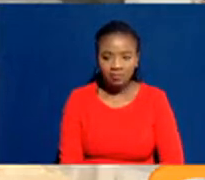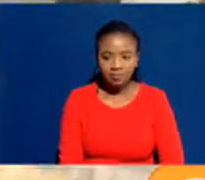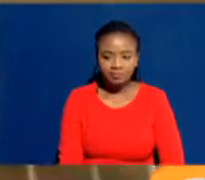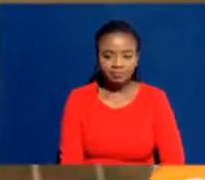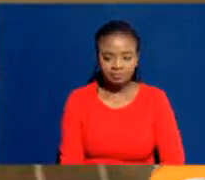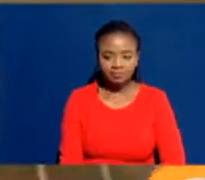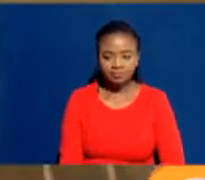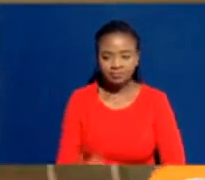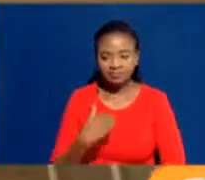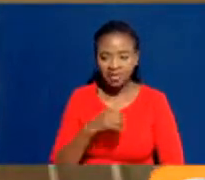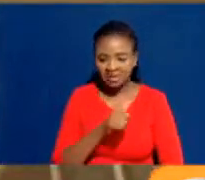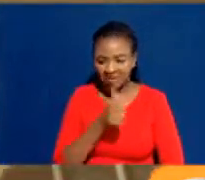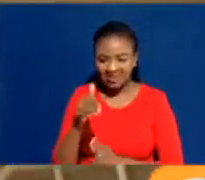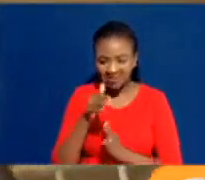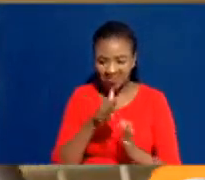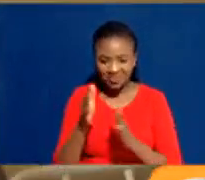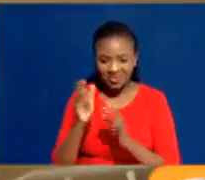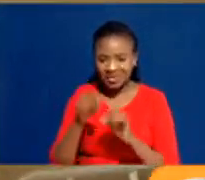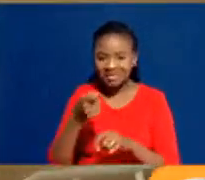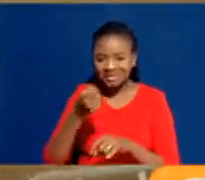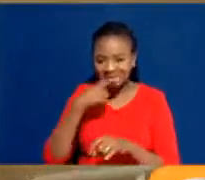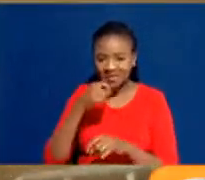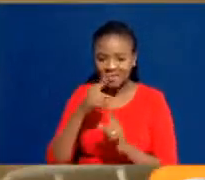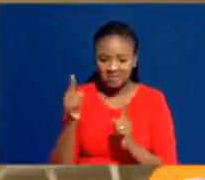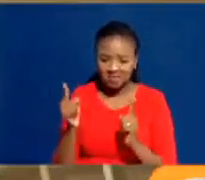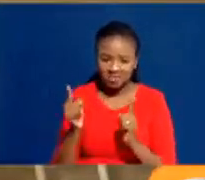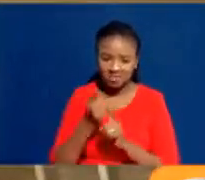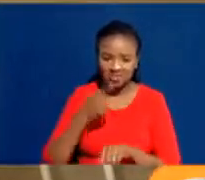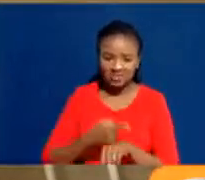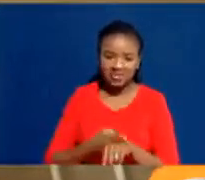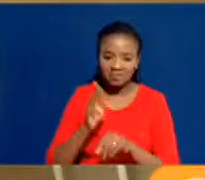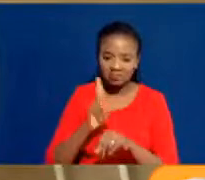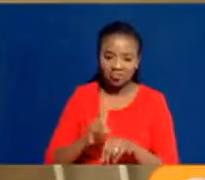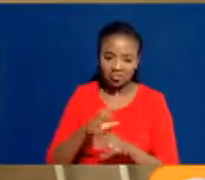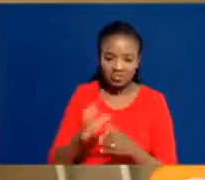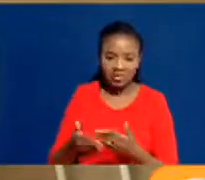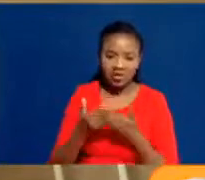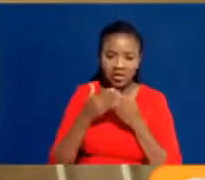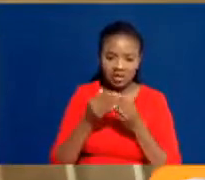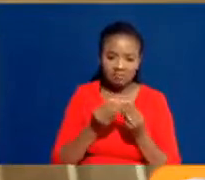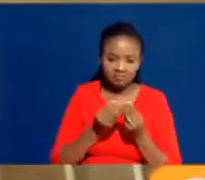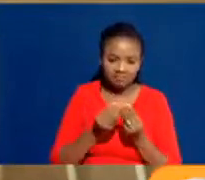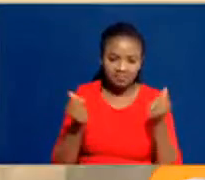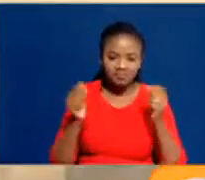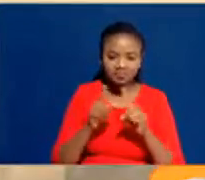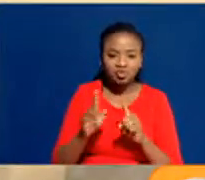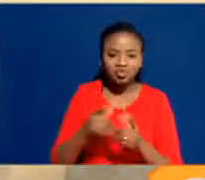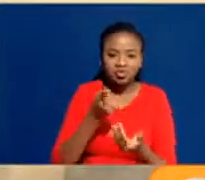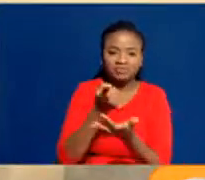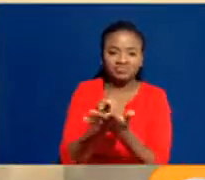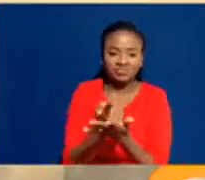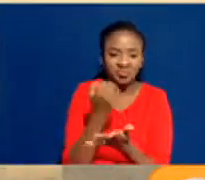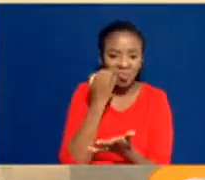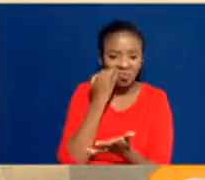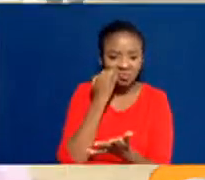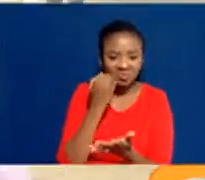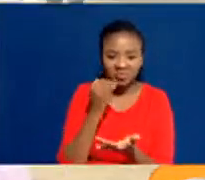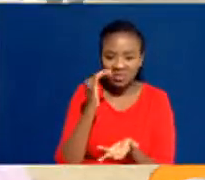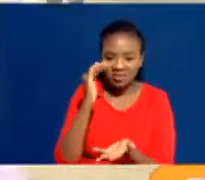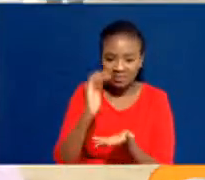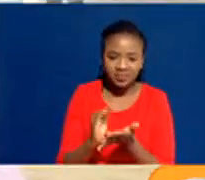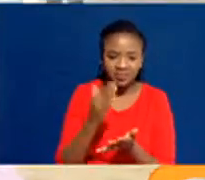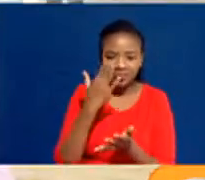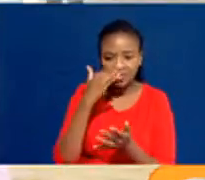treatment plan, which could reduce the daily injections patients receive and the days of hospitalization from 17.